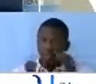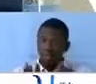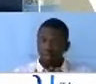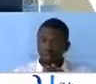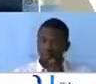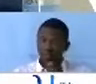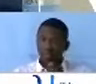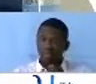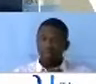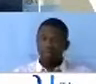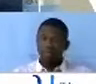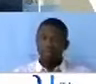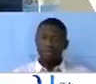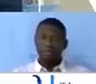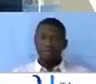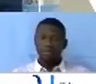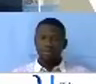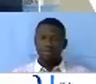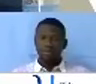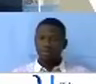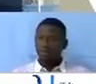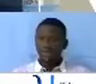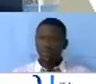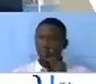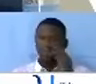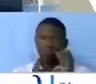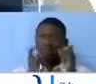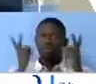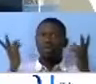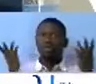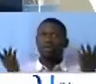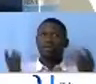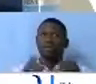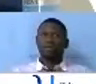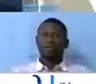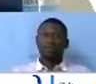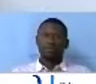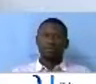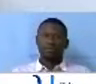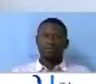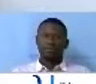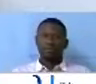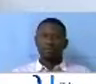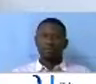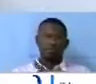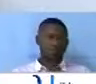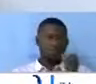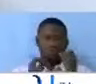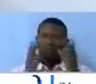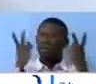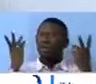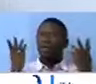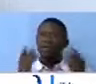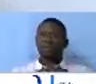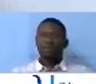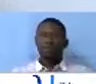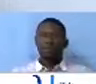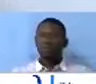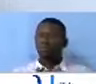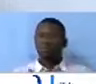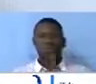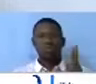that strange? It's not strange. It is, Mr. Edward. It's